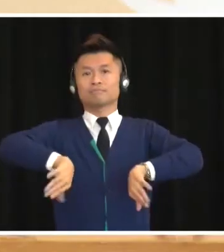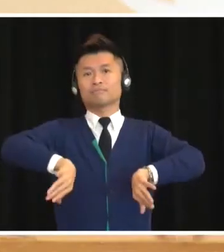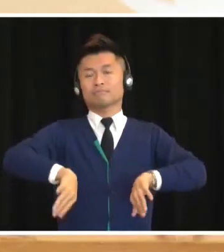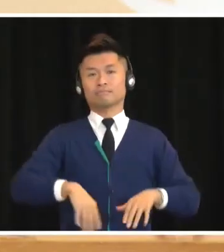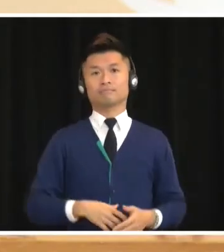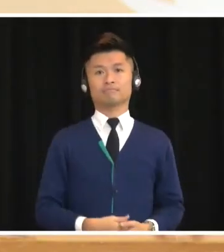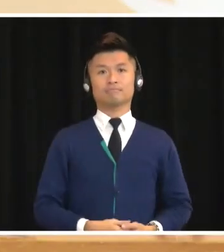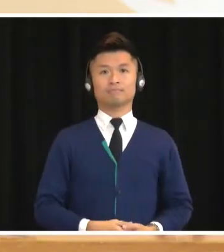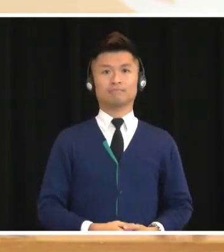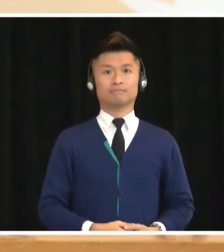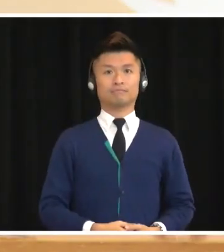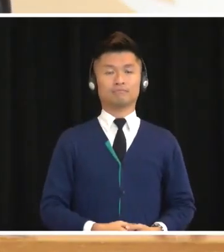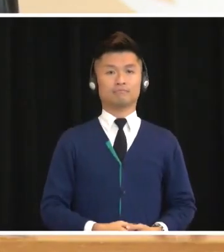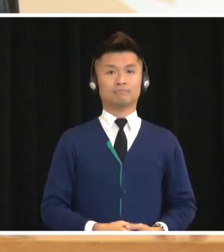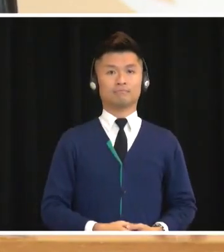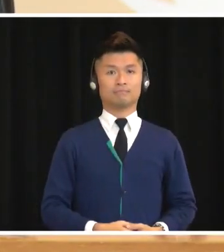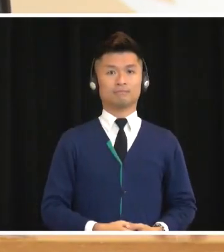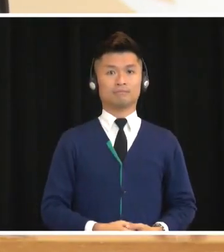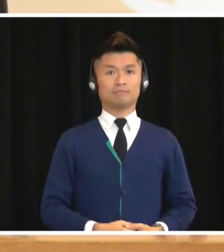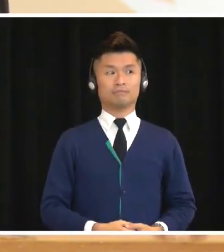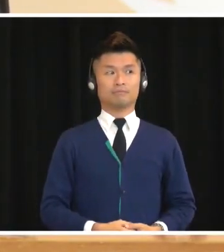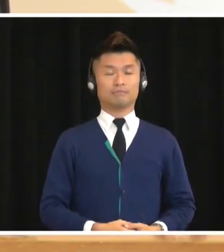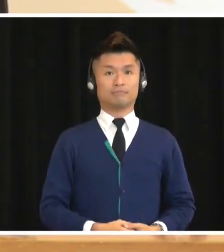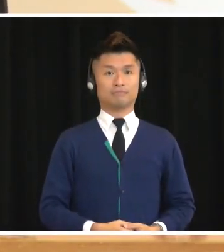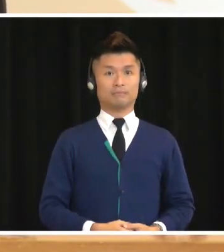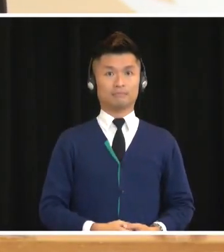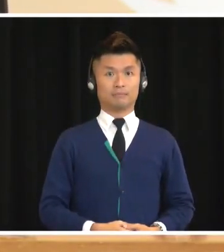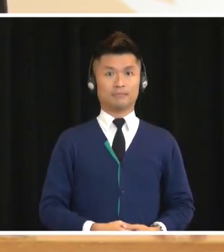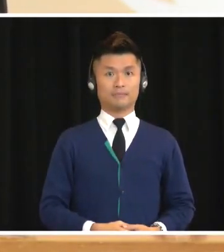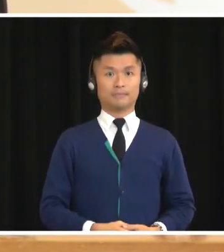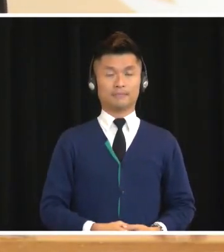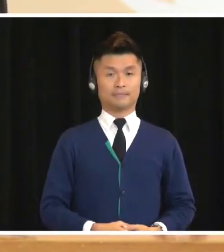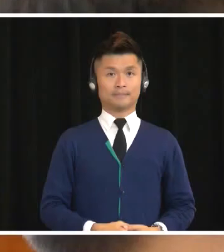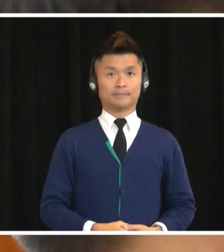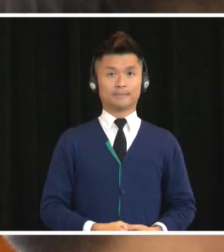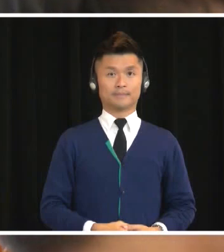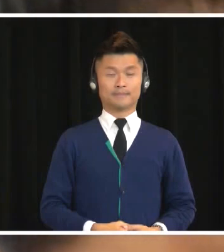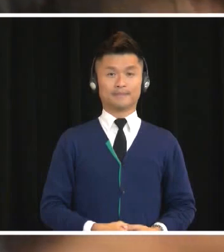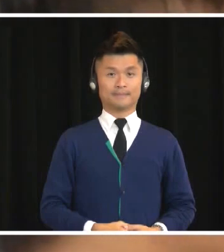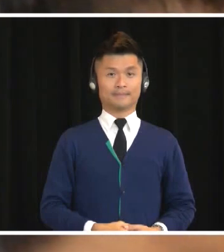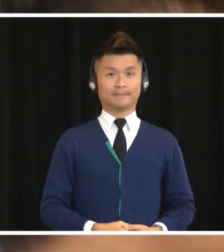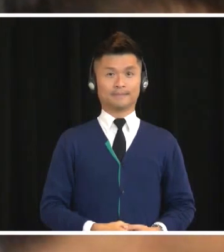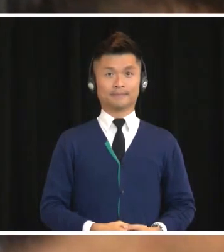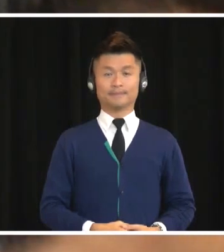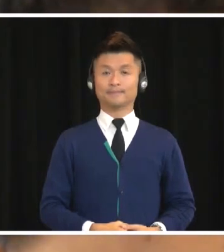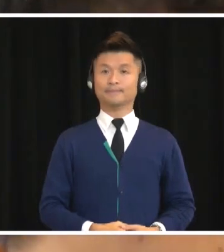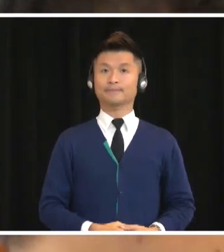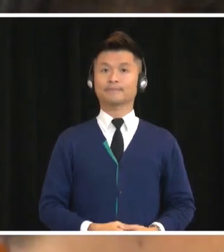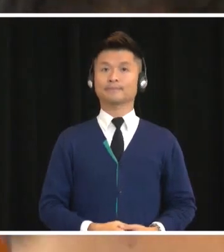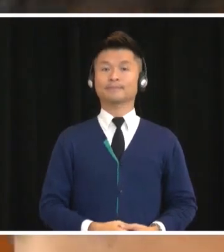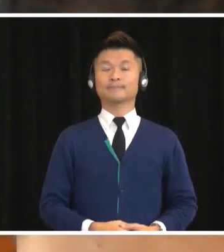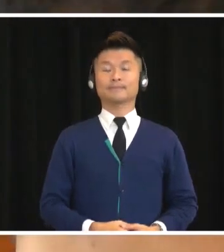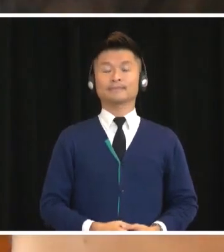So we do not imprison this kind of child with adults together.